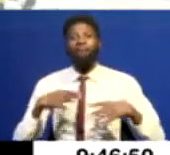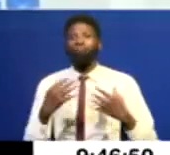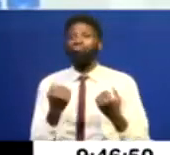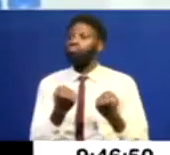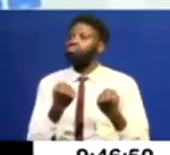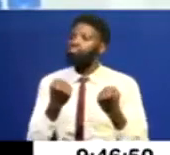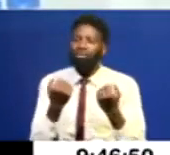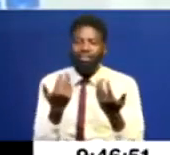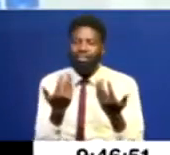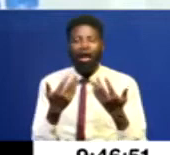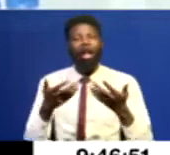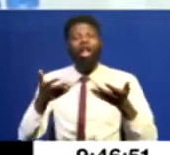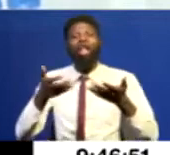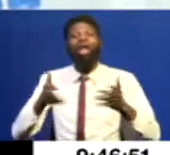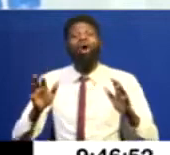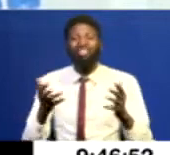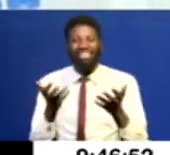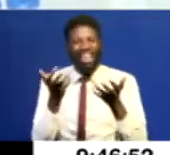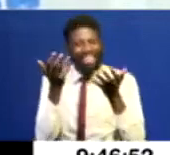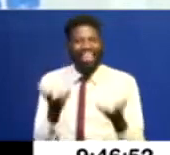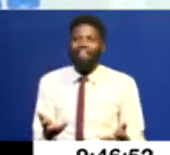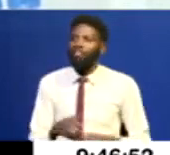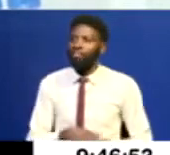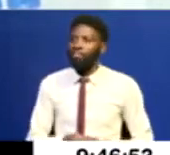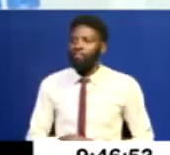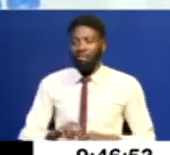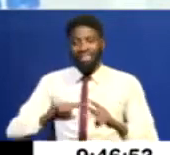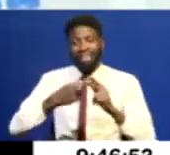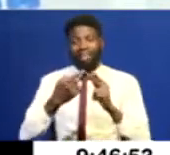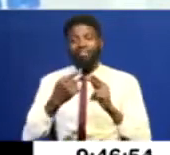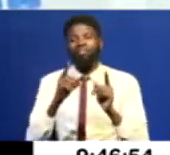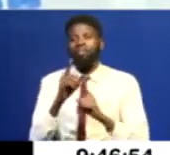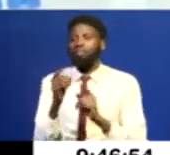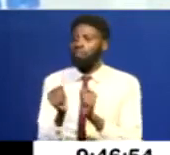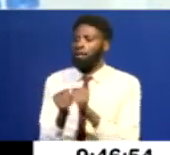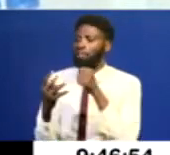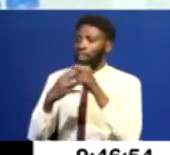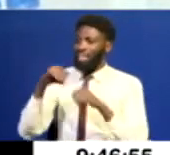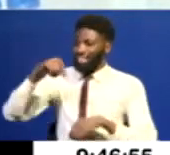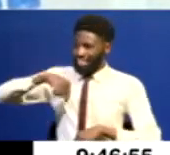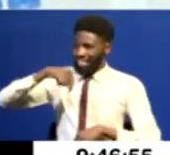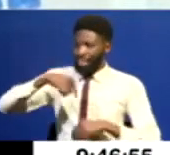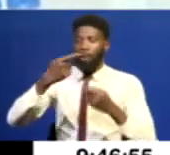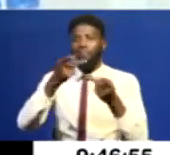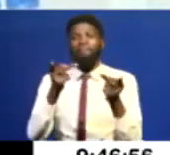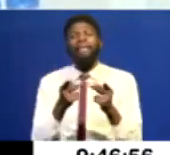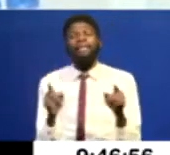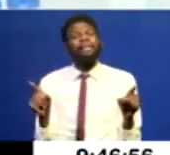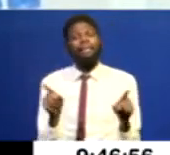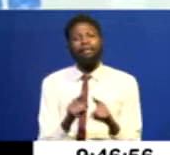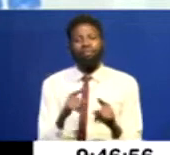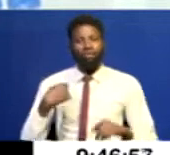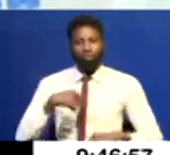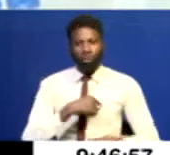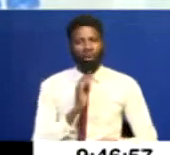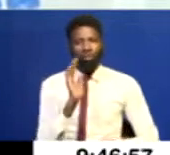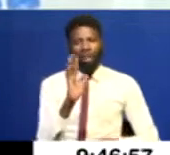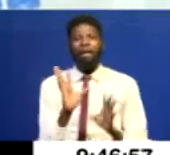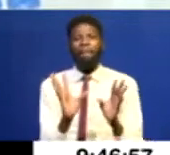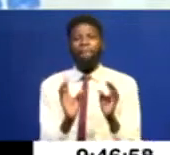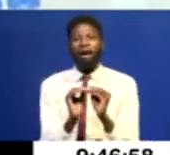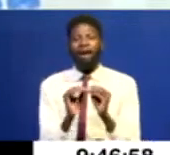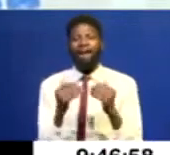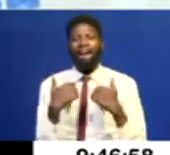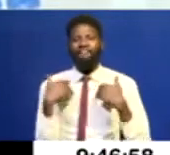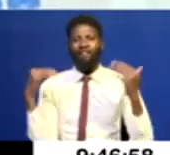losses. Starting 19th, in the same place here, we are going to hold a meeting, a